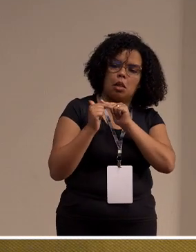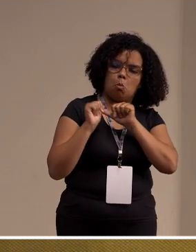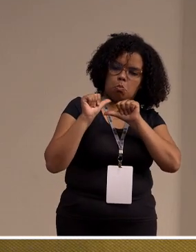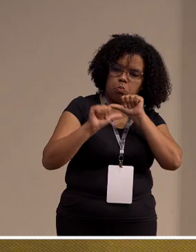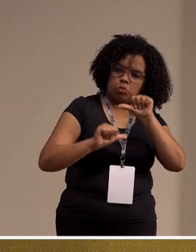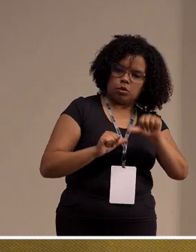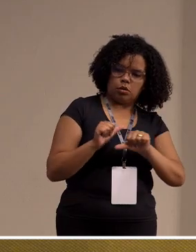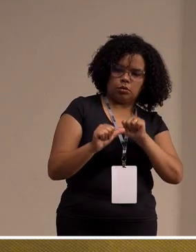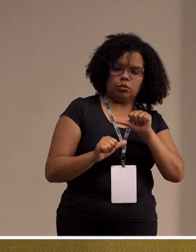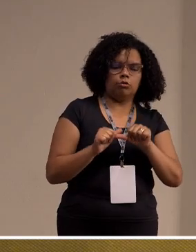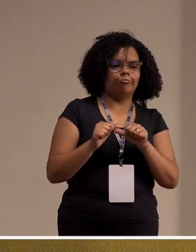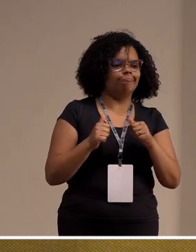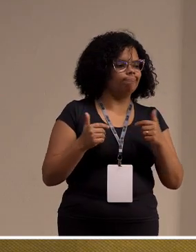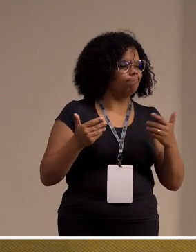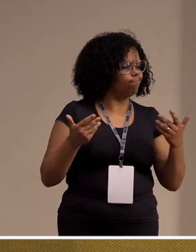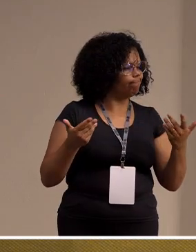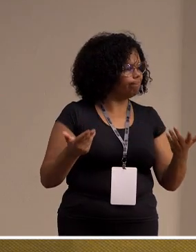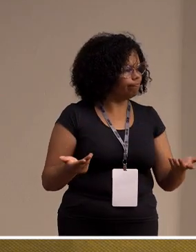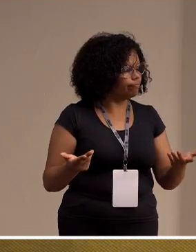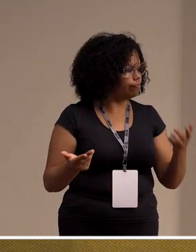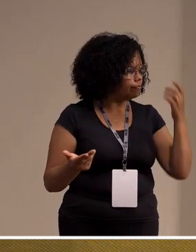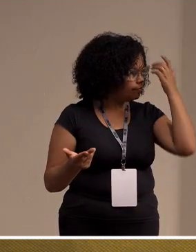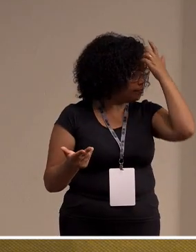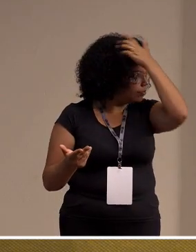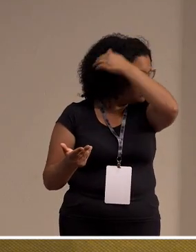Well, the United States